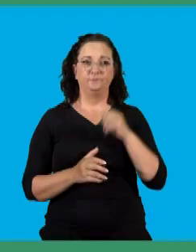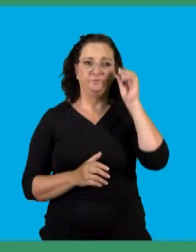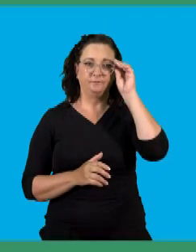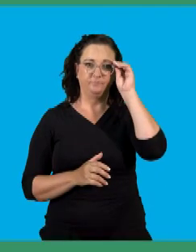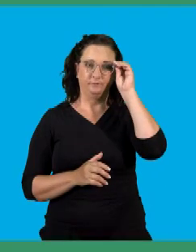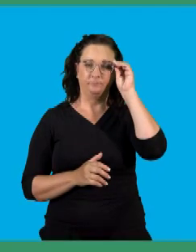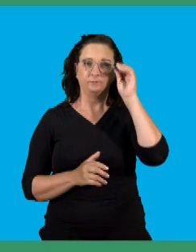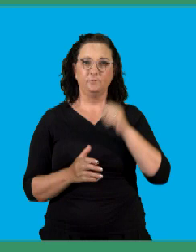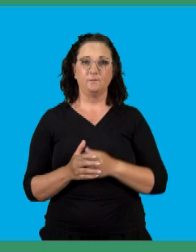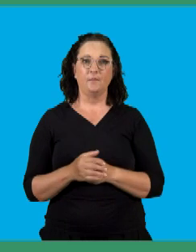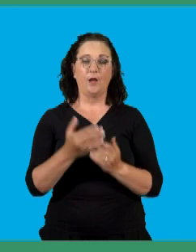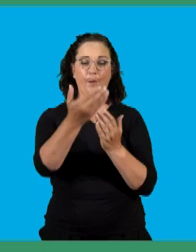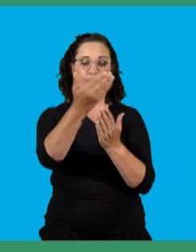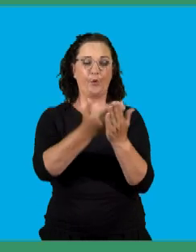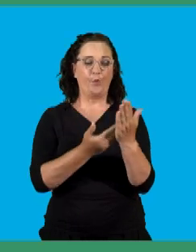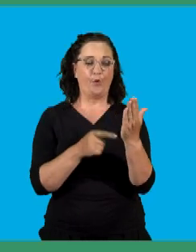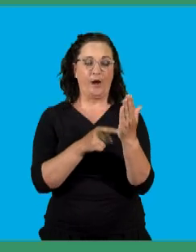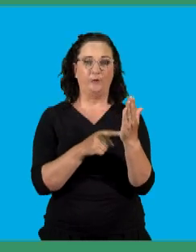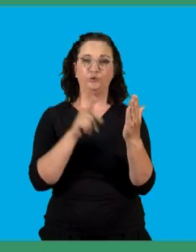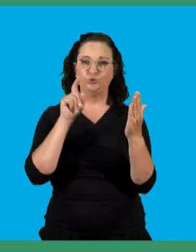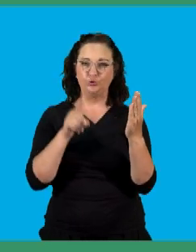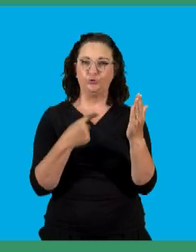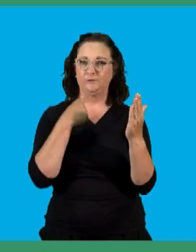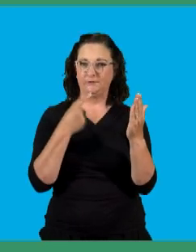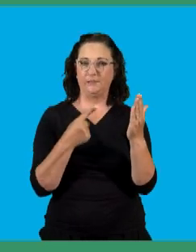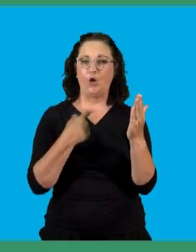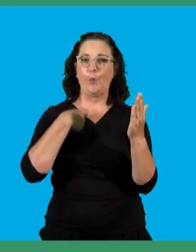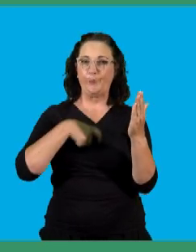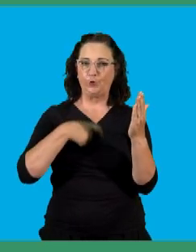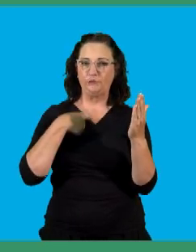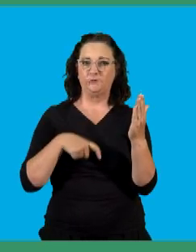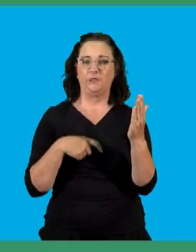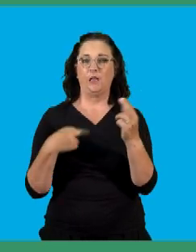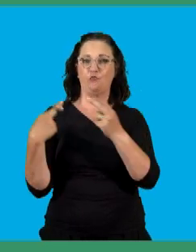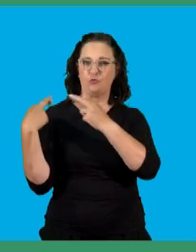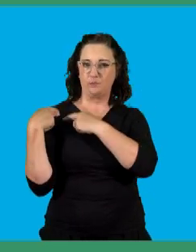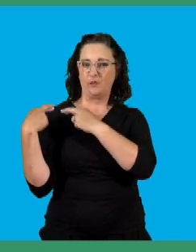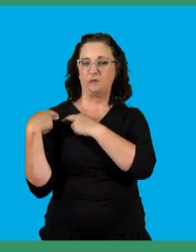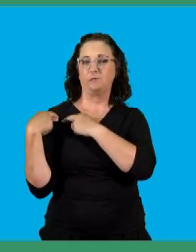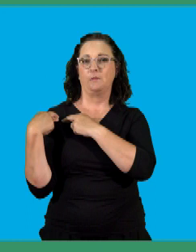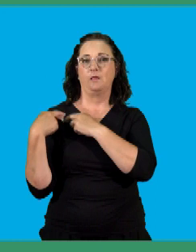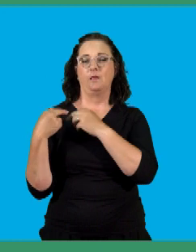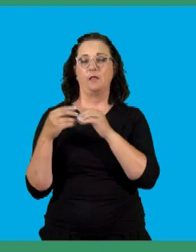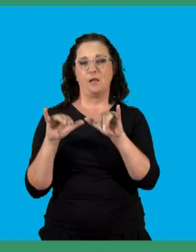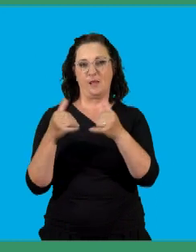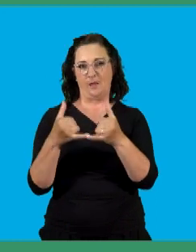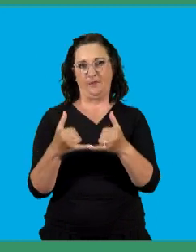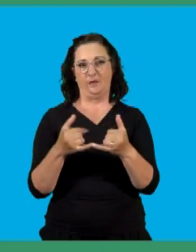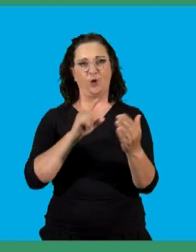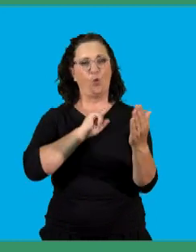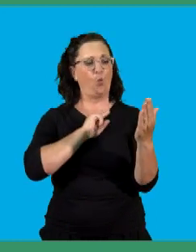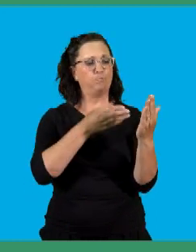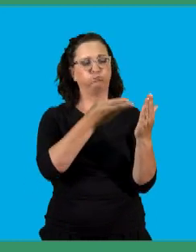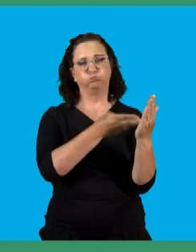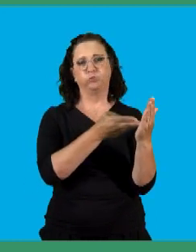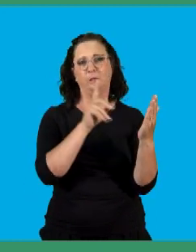of Incorporation should state that it is a personal liability company. Why should it state that it